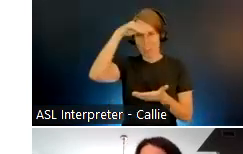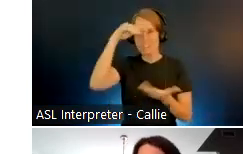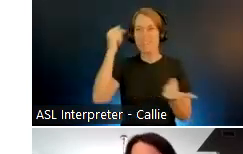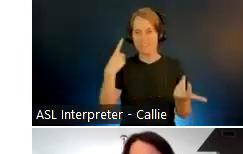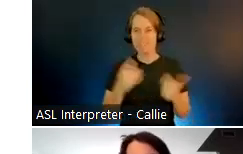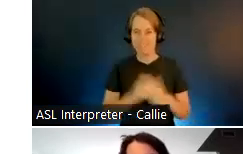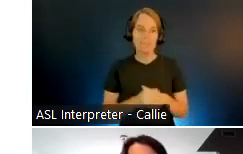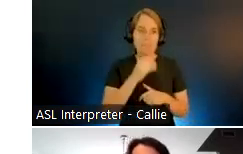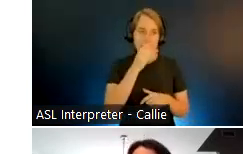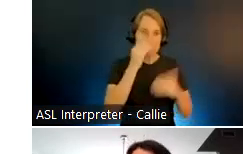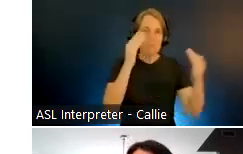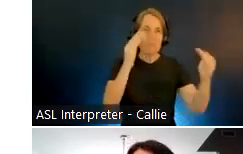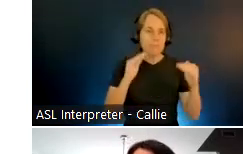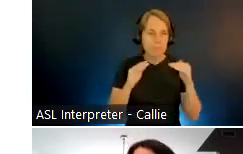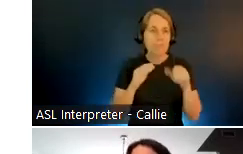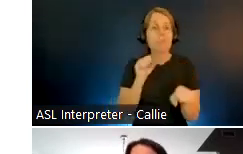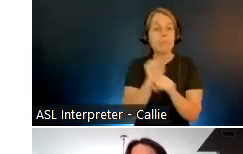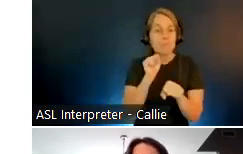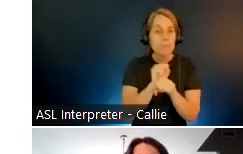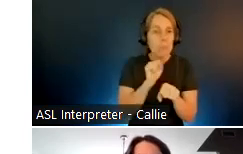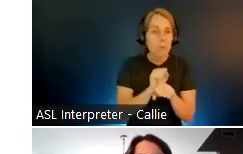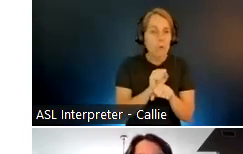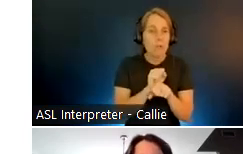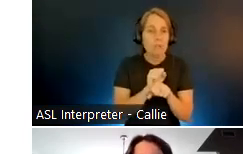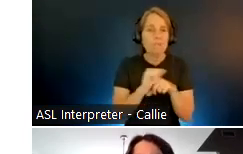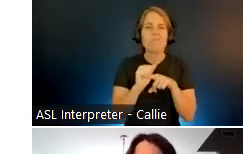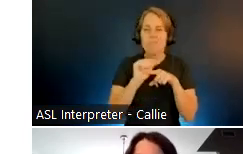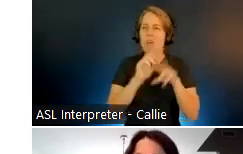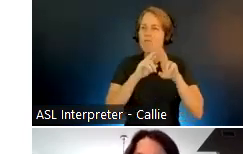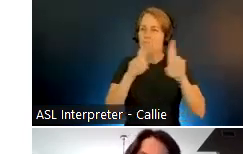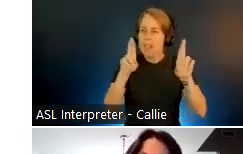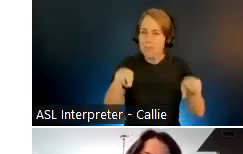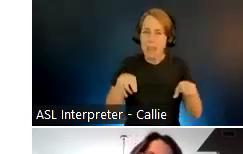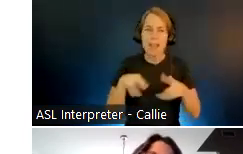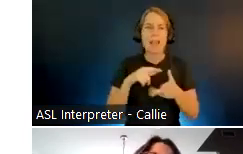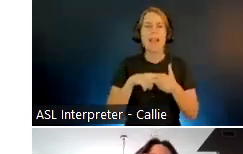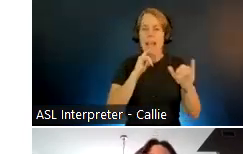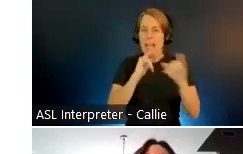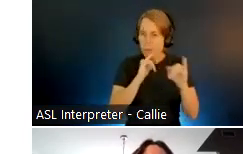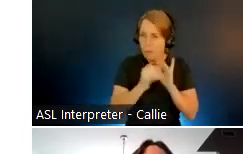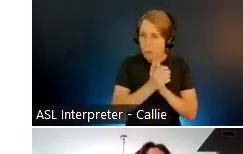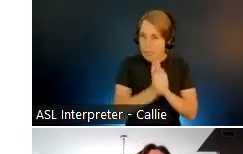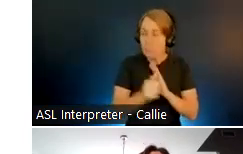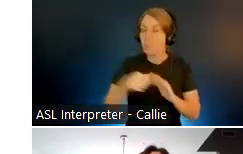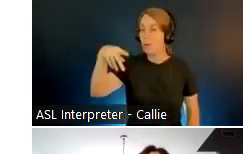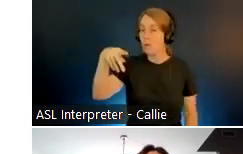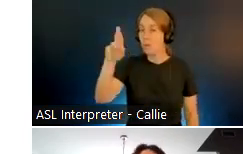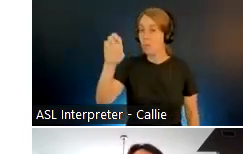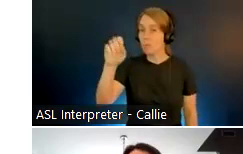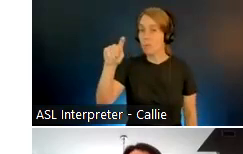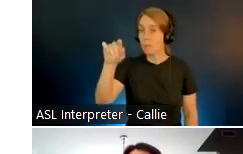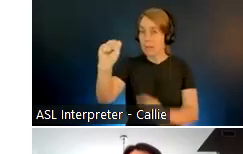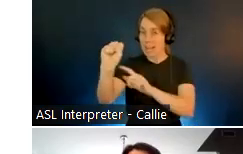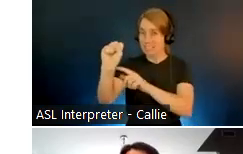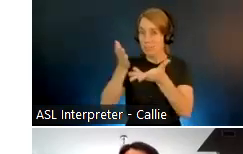and interviewing skills. And those are things that should be happening with some of the pre-ET services, but then also once an